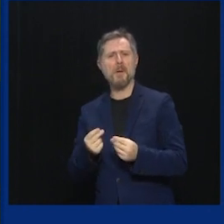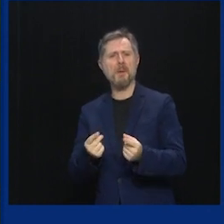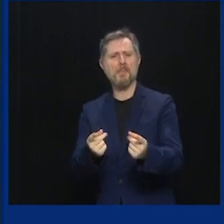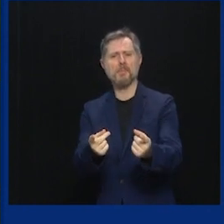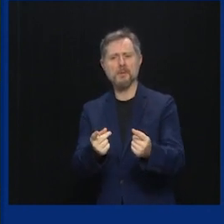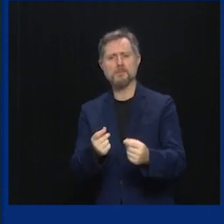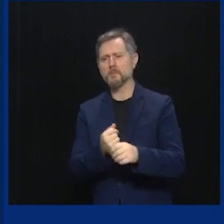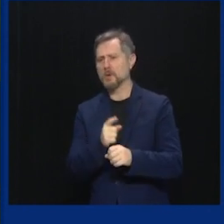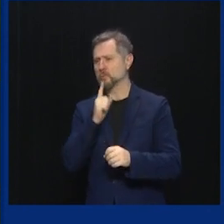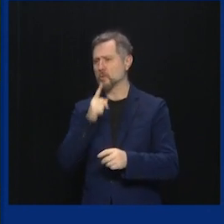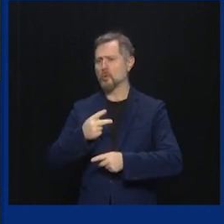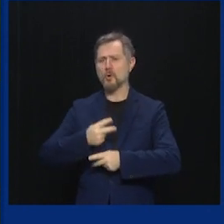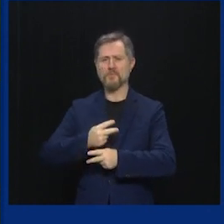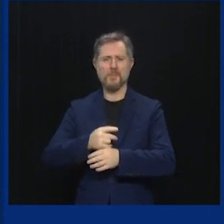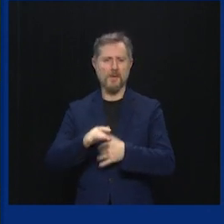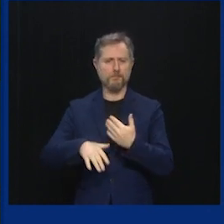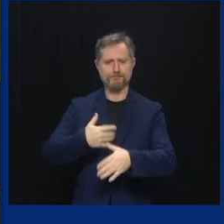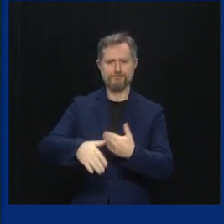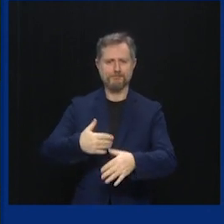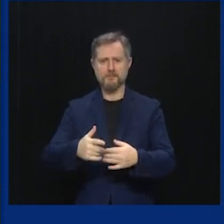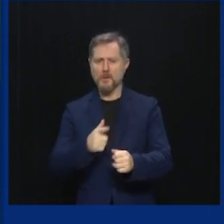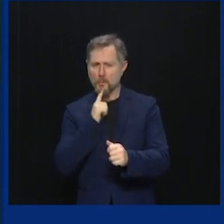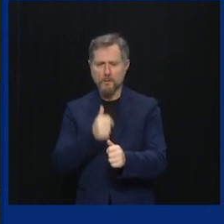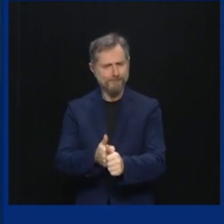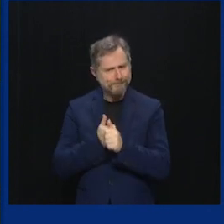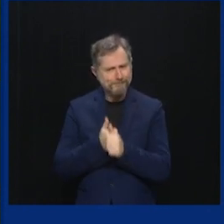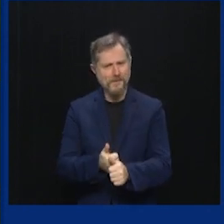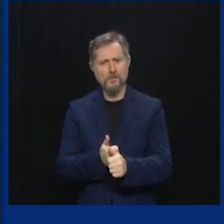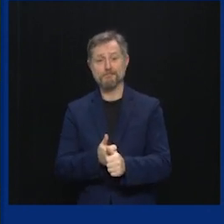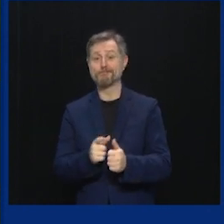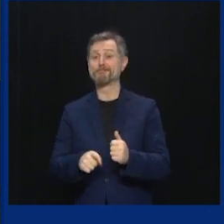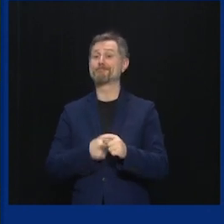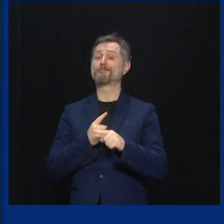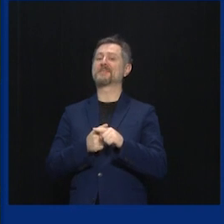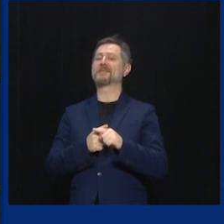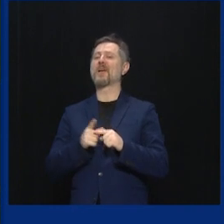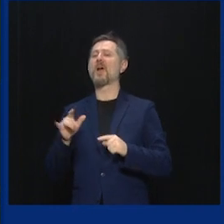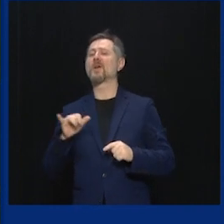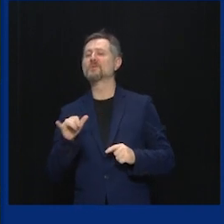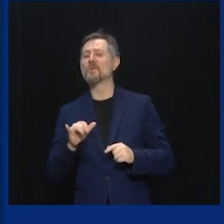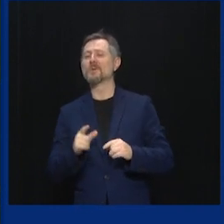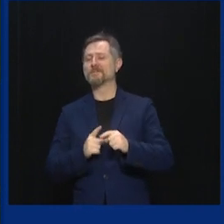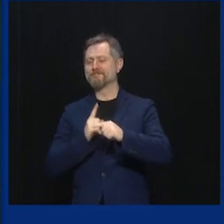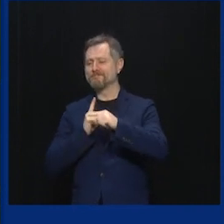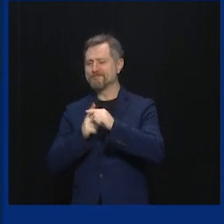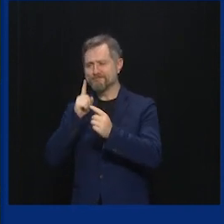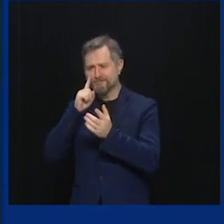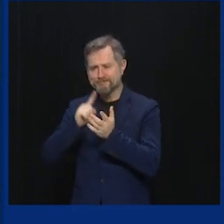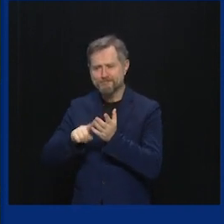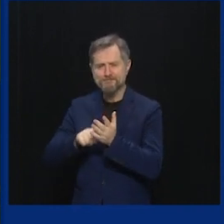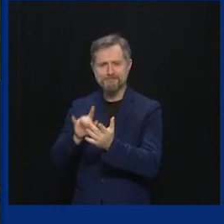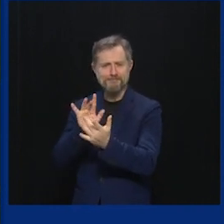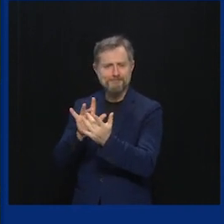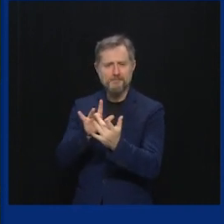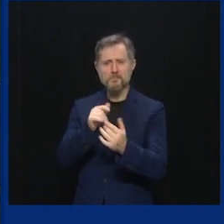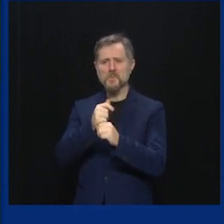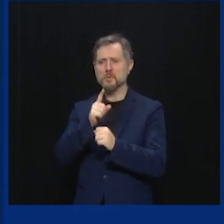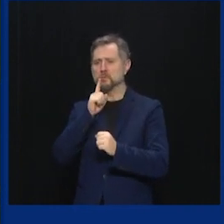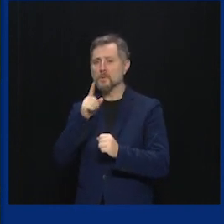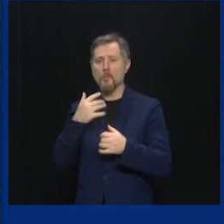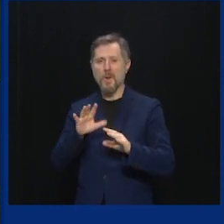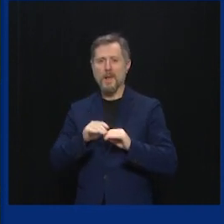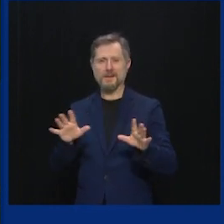this immediately and start tracking it, and then of course, the contact tracing that's necessary to make sure that we can limit the spread of